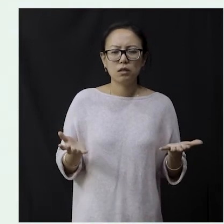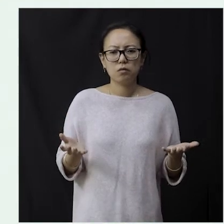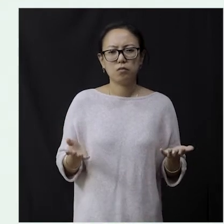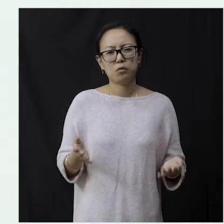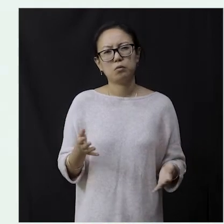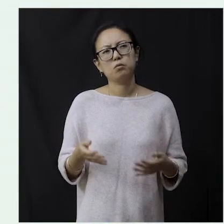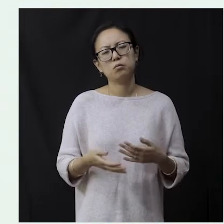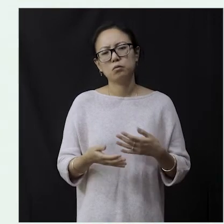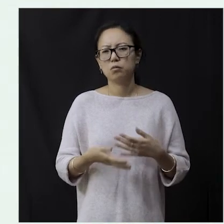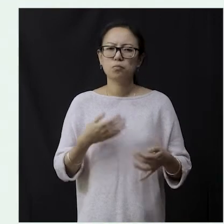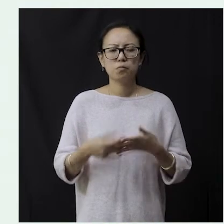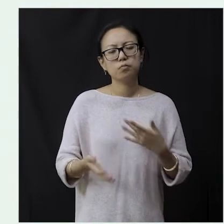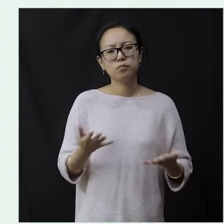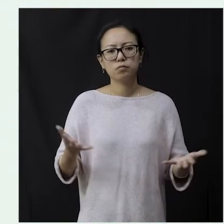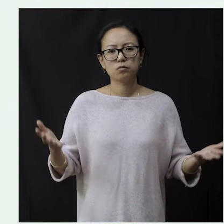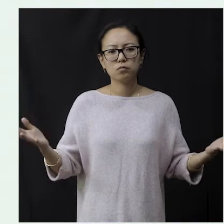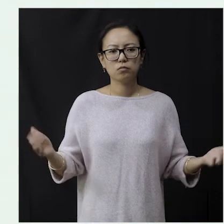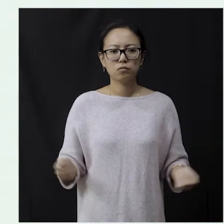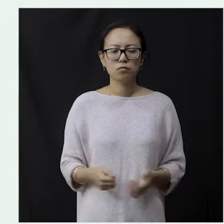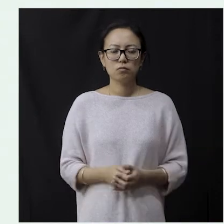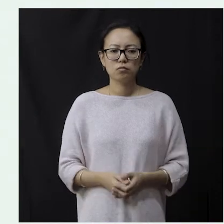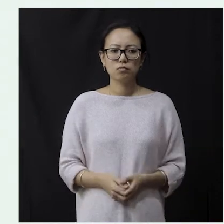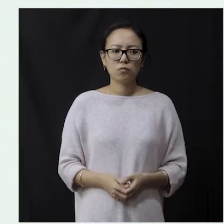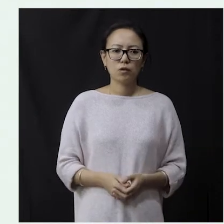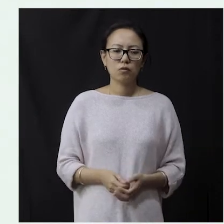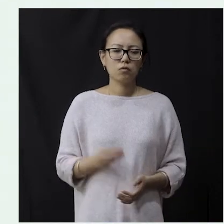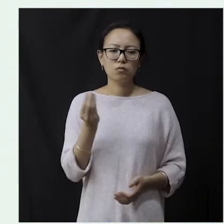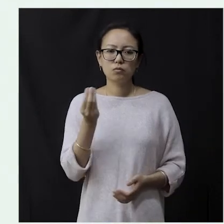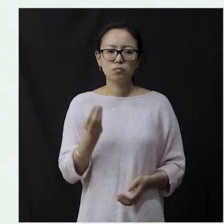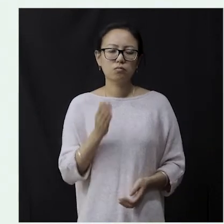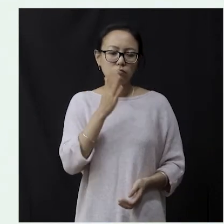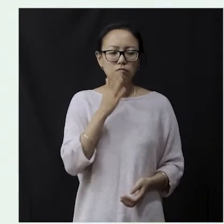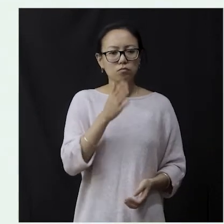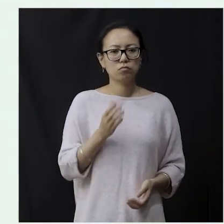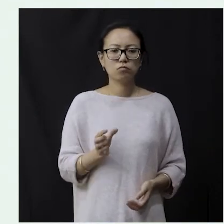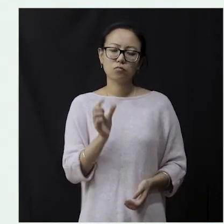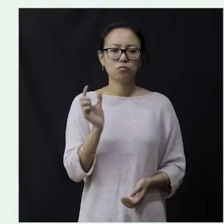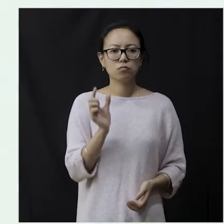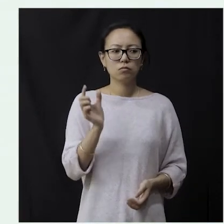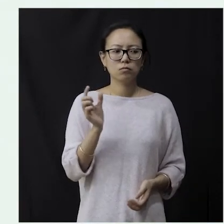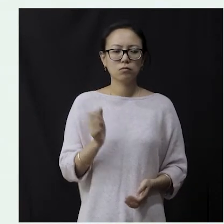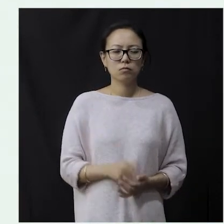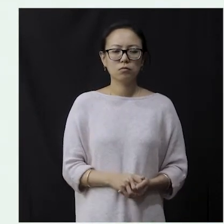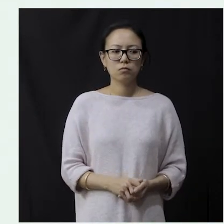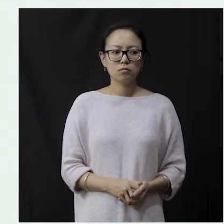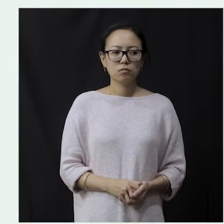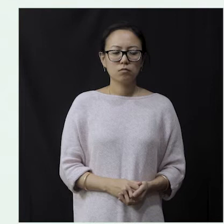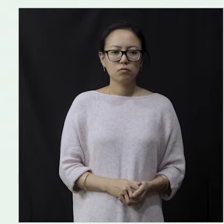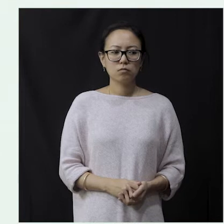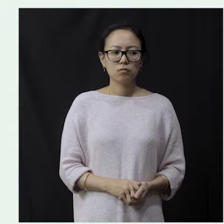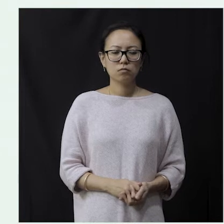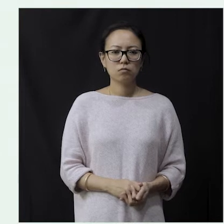okay, or a bike or scooter. They might be transporting from one city to another, and